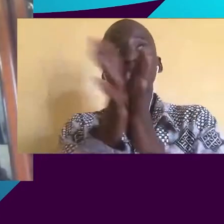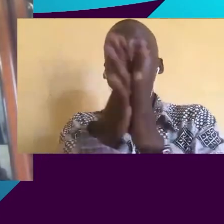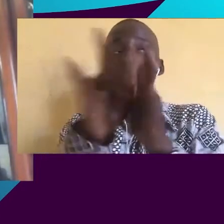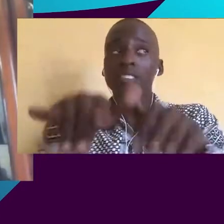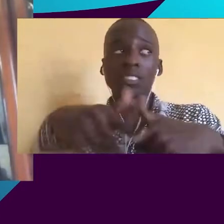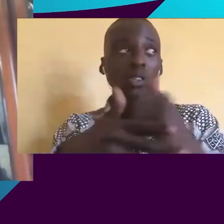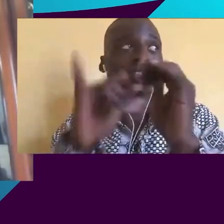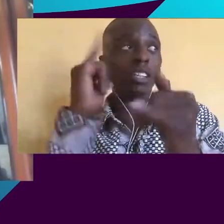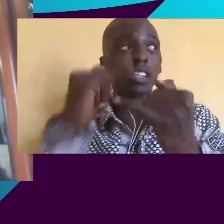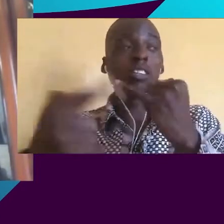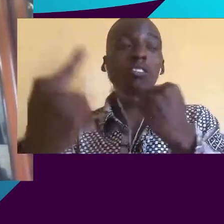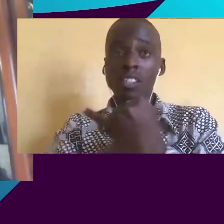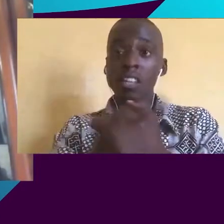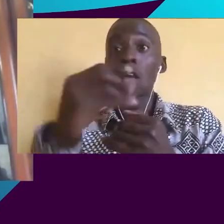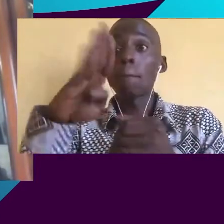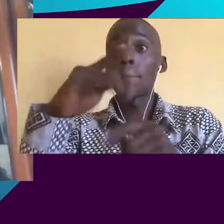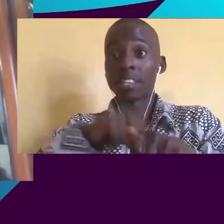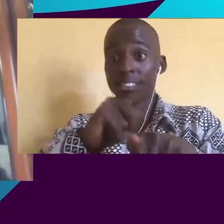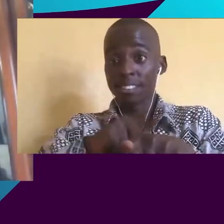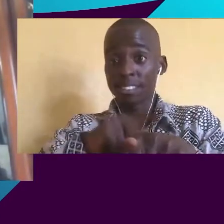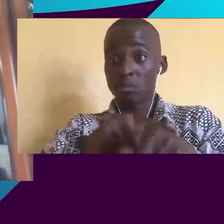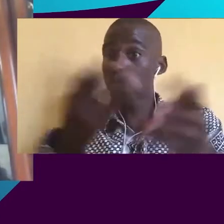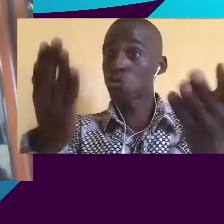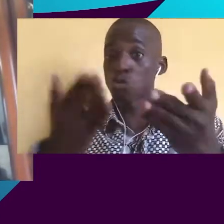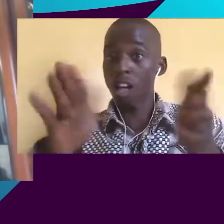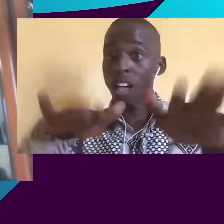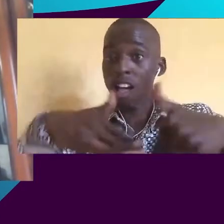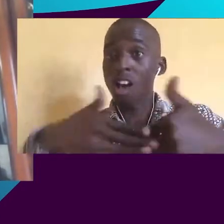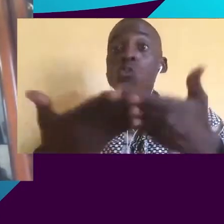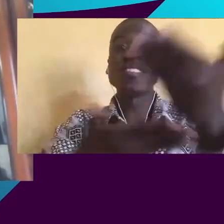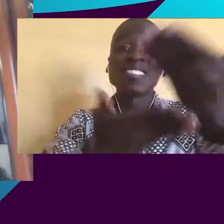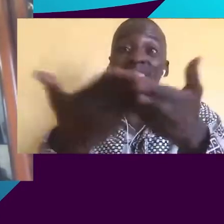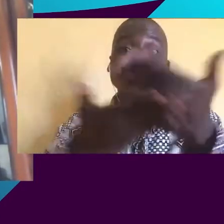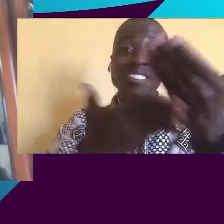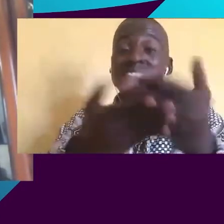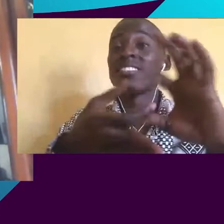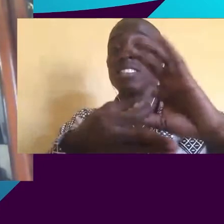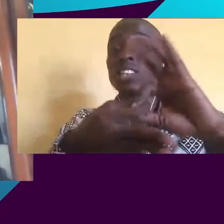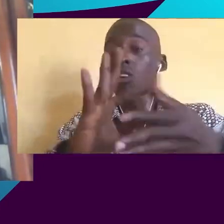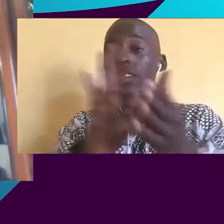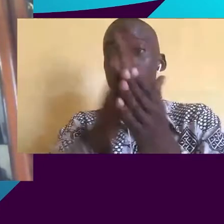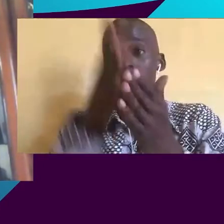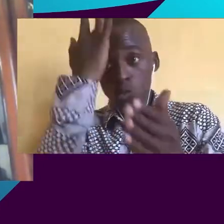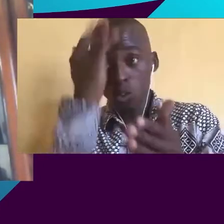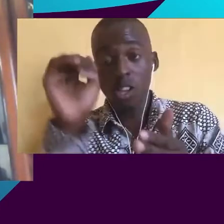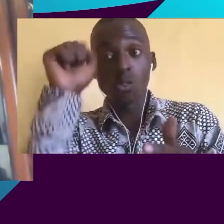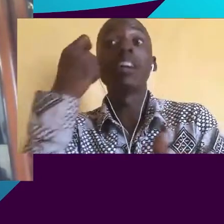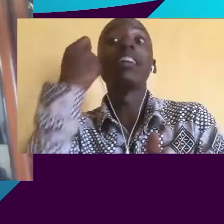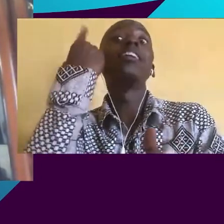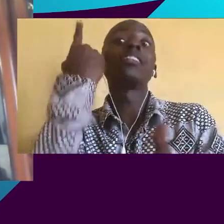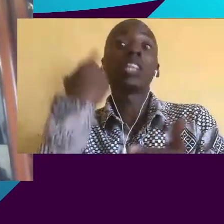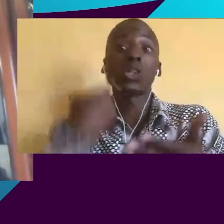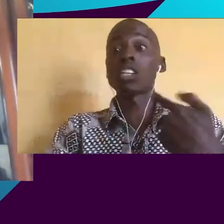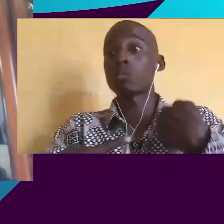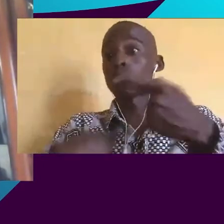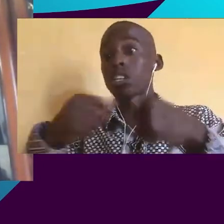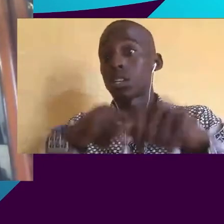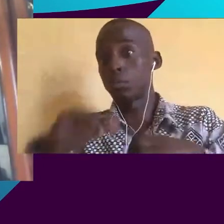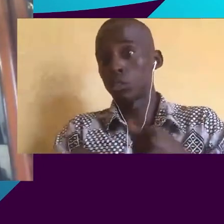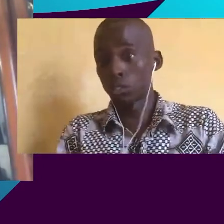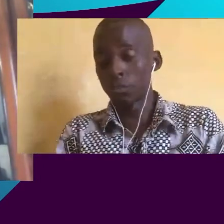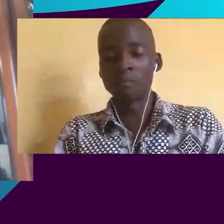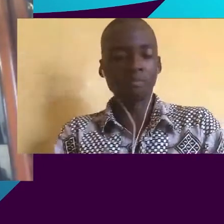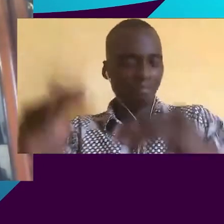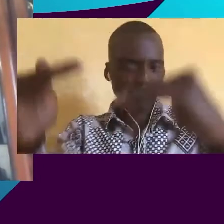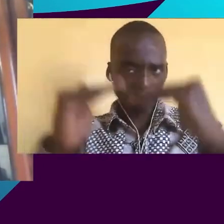day, by the time we get to where, how do we engage the stakeholders and why, you could understand what I'm talking about. We talked about